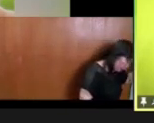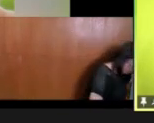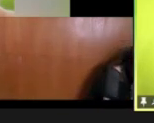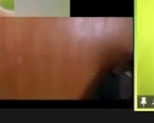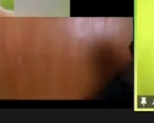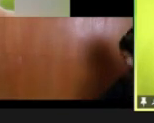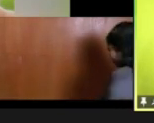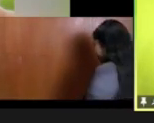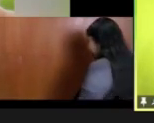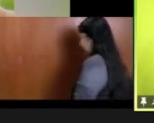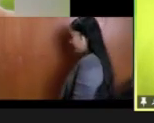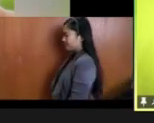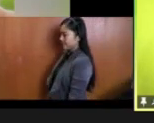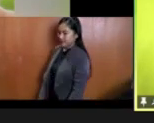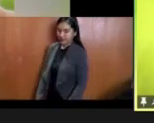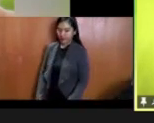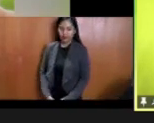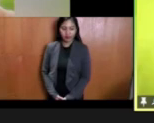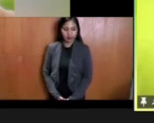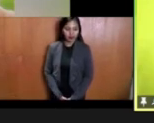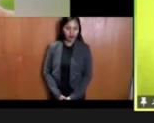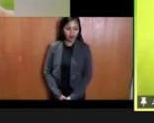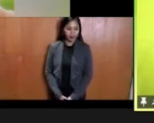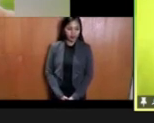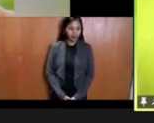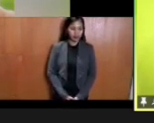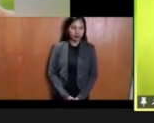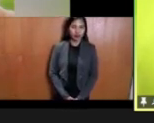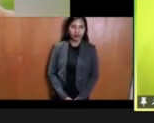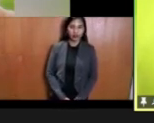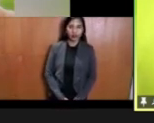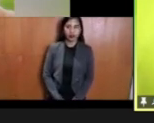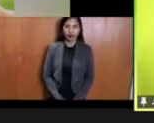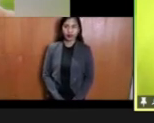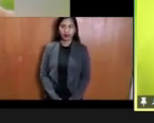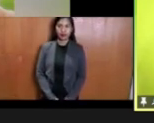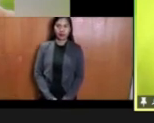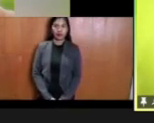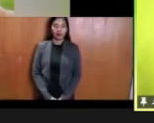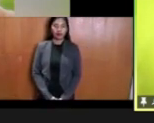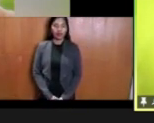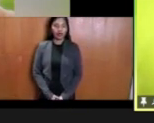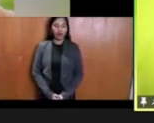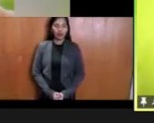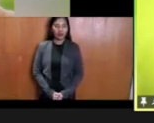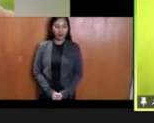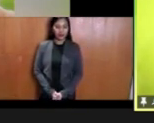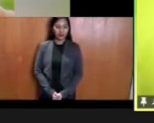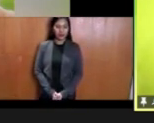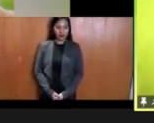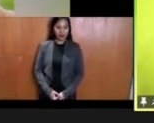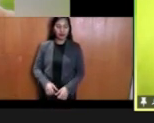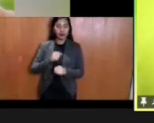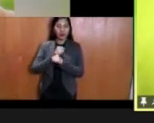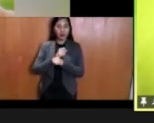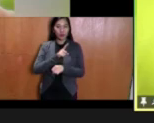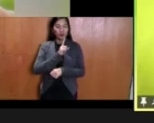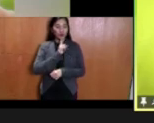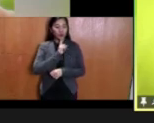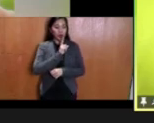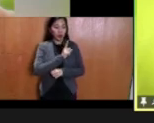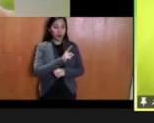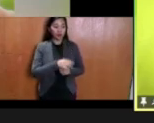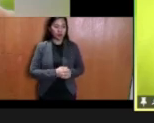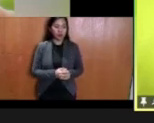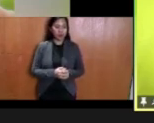Director, is it true that some companies are having a hard time taking out loans from big banks when the project is a